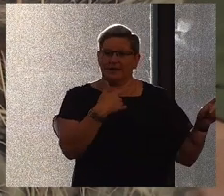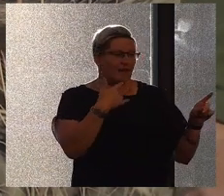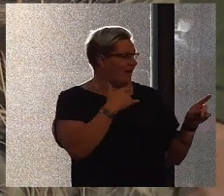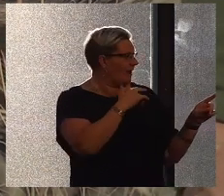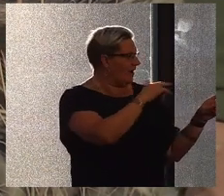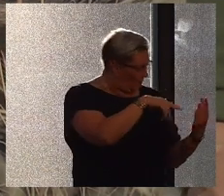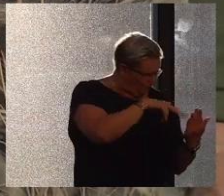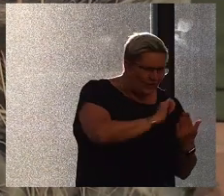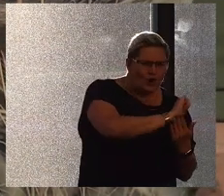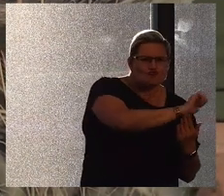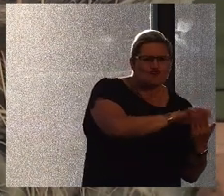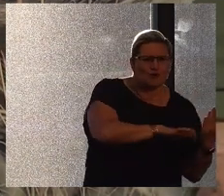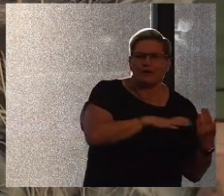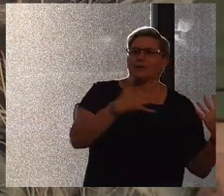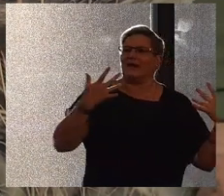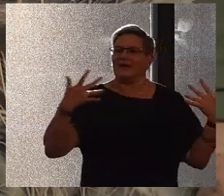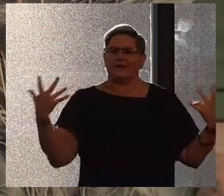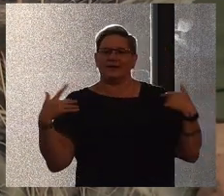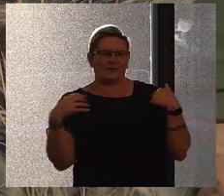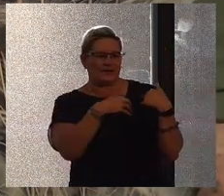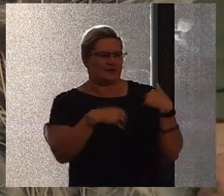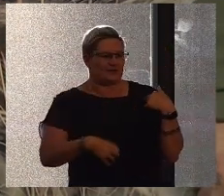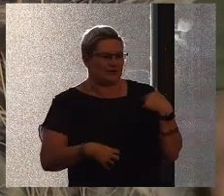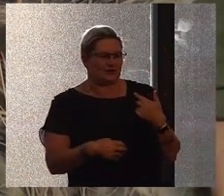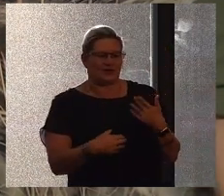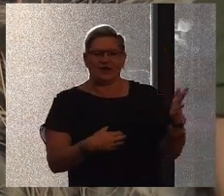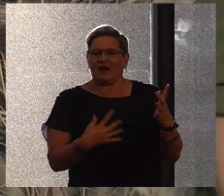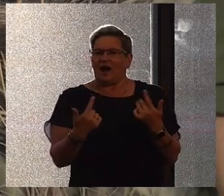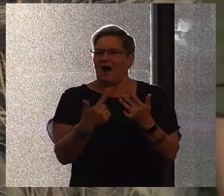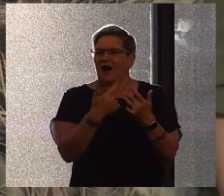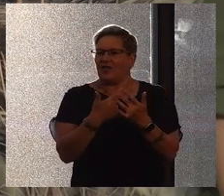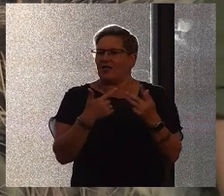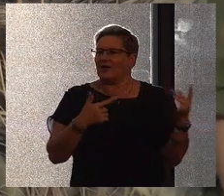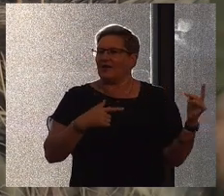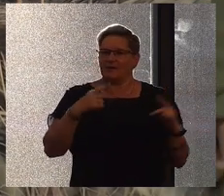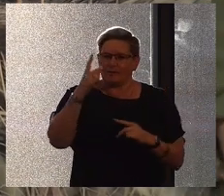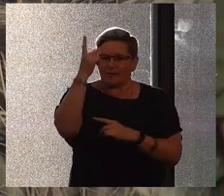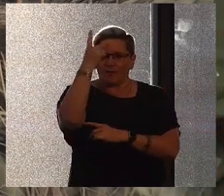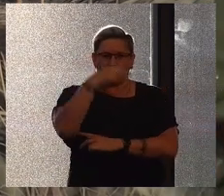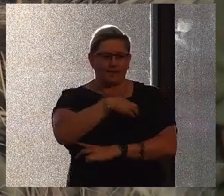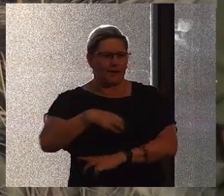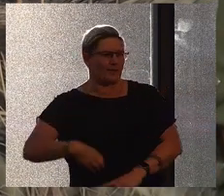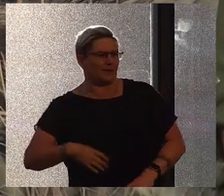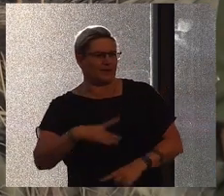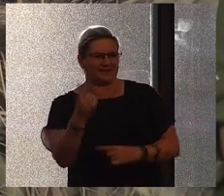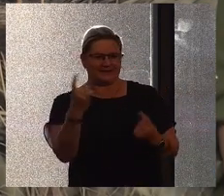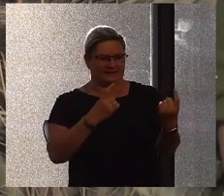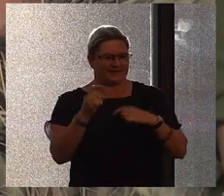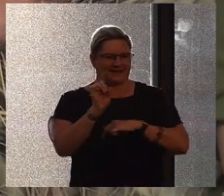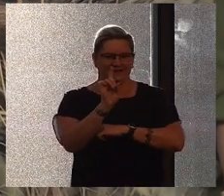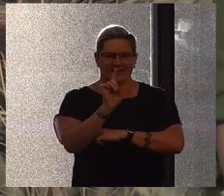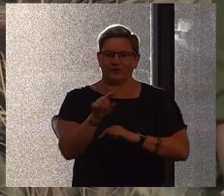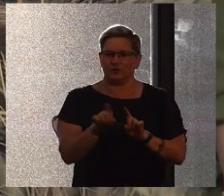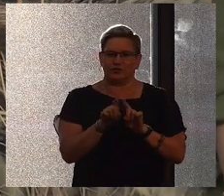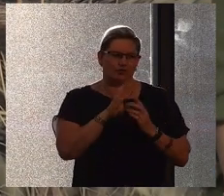her words, but the Minister is here, but we've also got other members of Parliament. I really want to shout out. It's